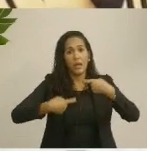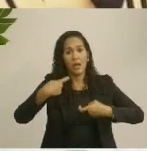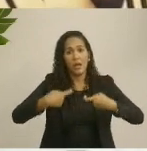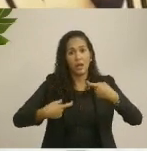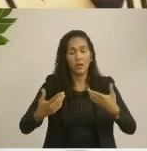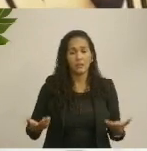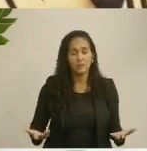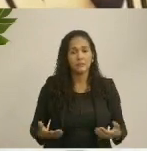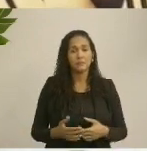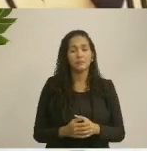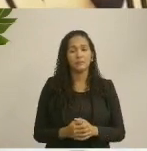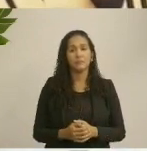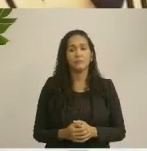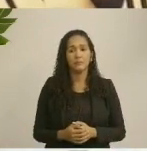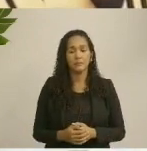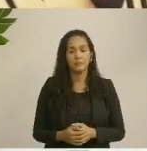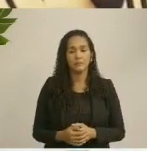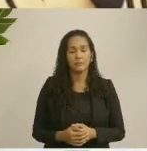devastating,